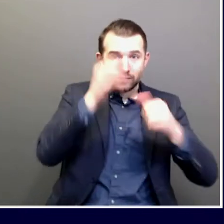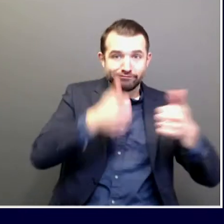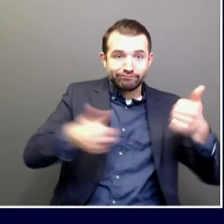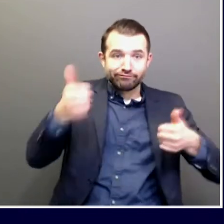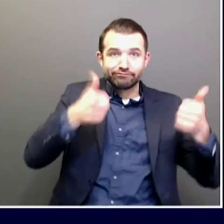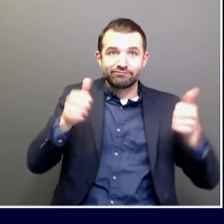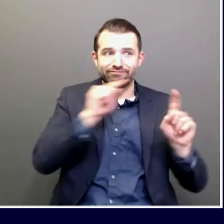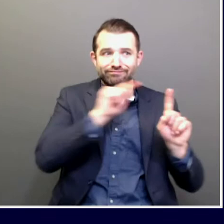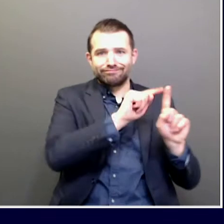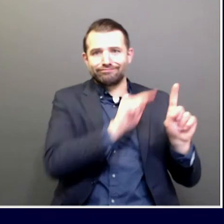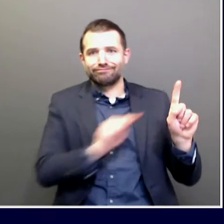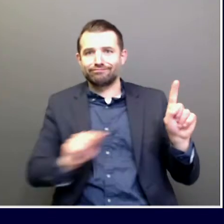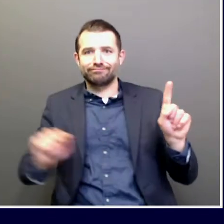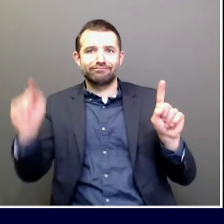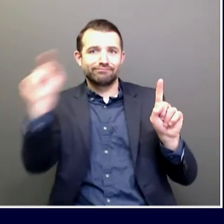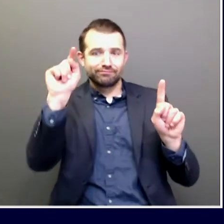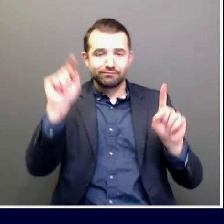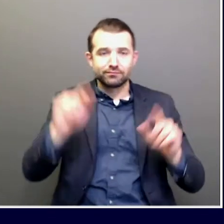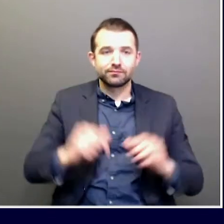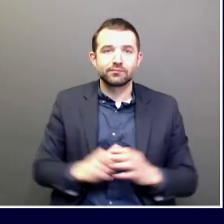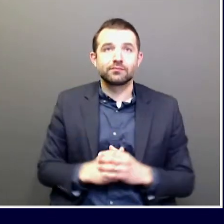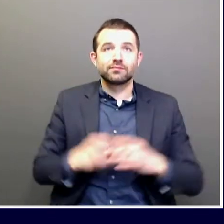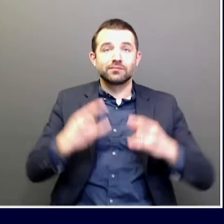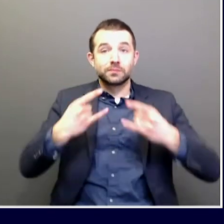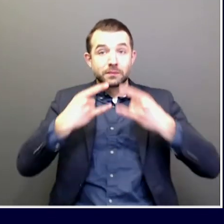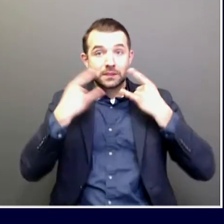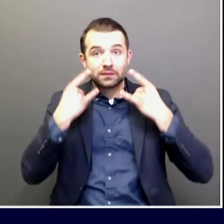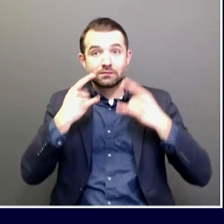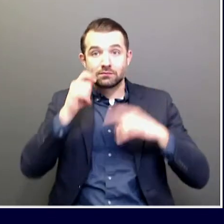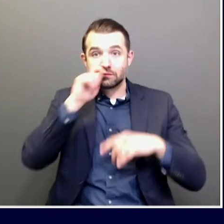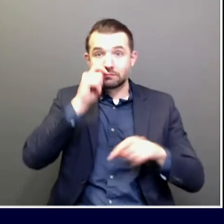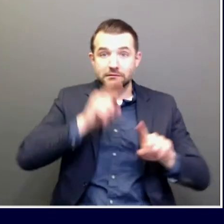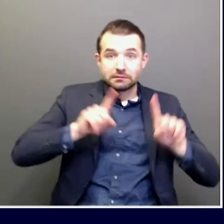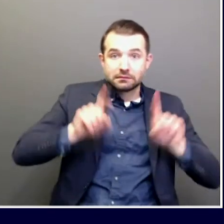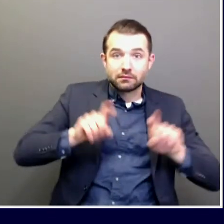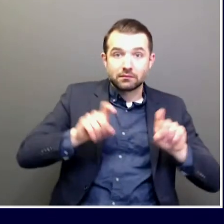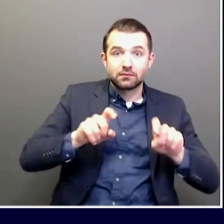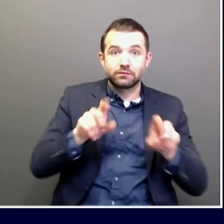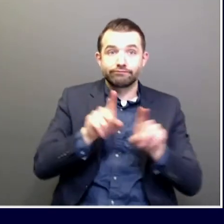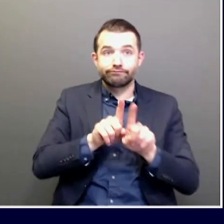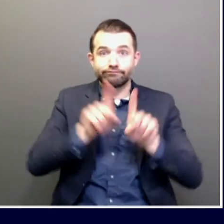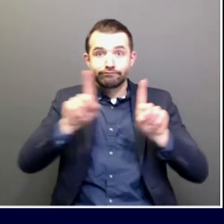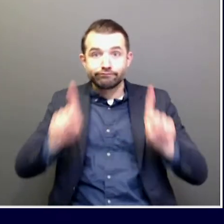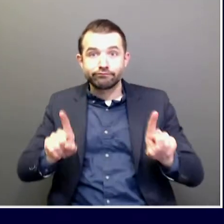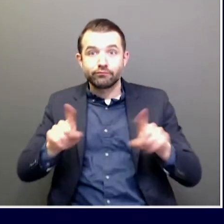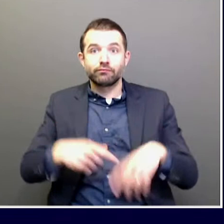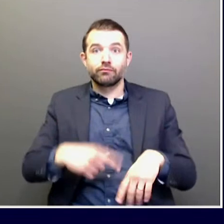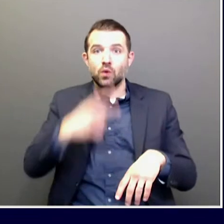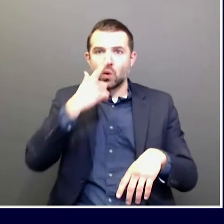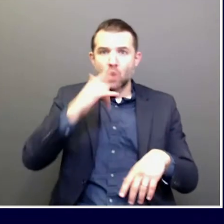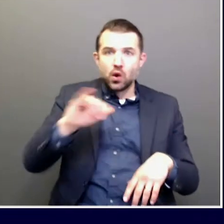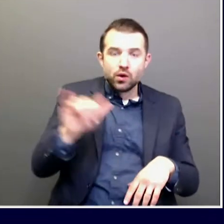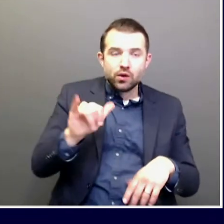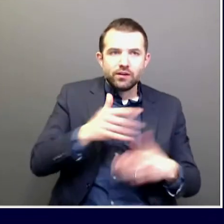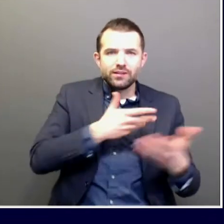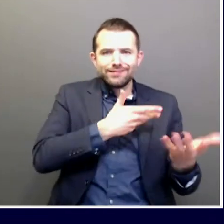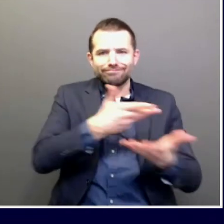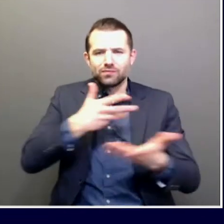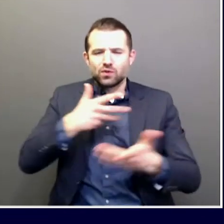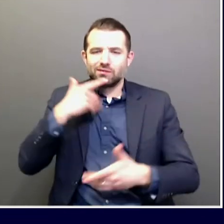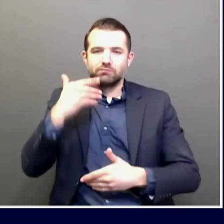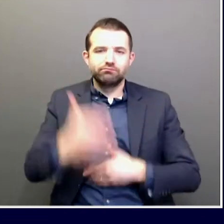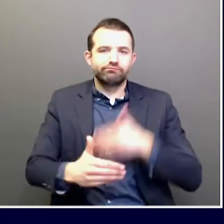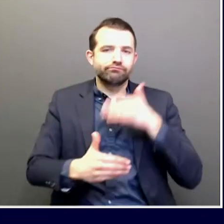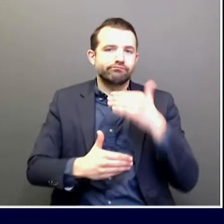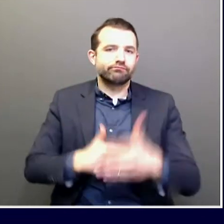Patrick, that helped us make recent changes to school-based contact tracing in a thoughtful way. We're going to do the same thing